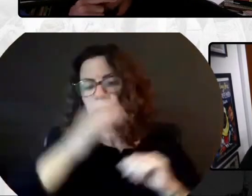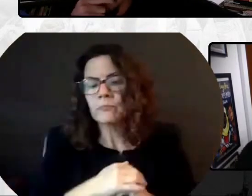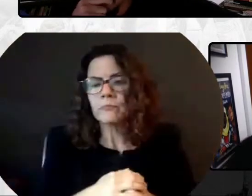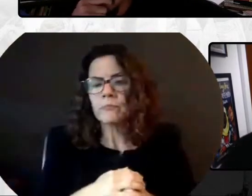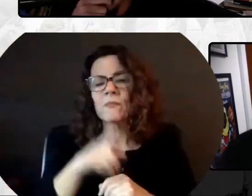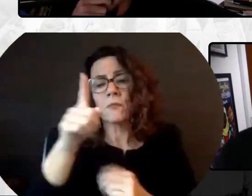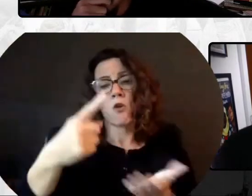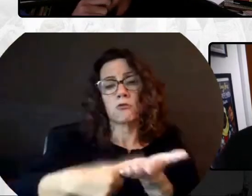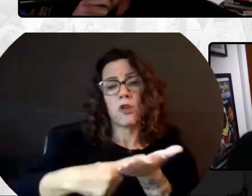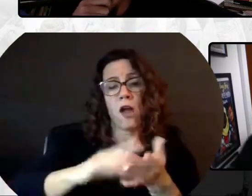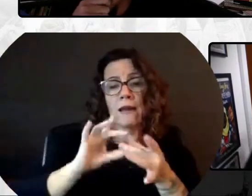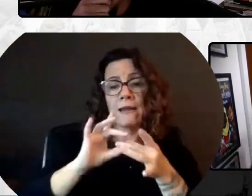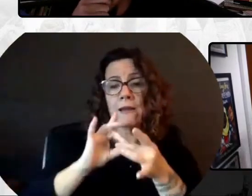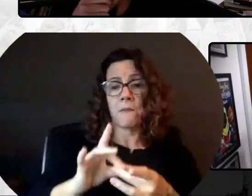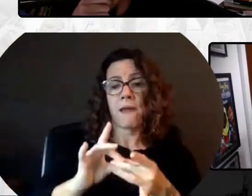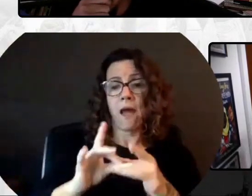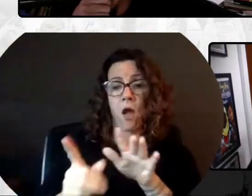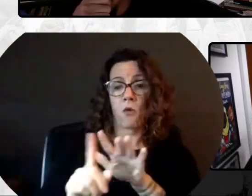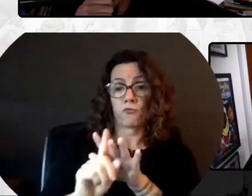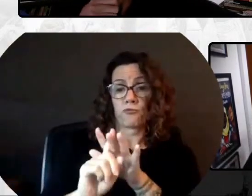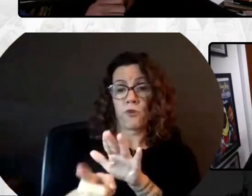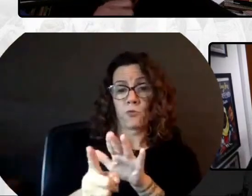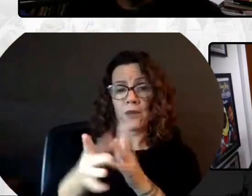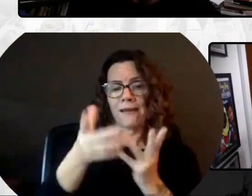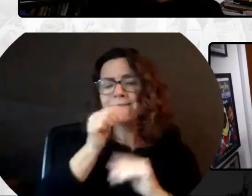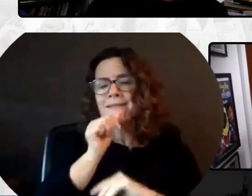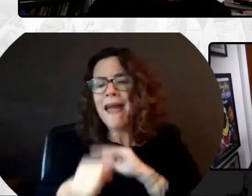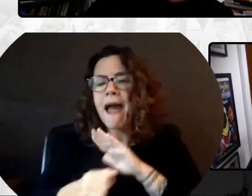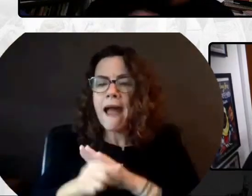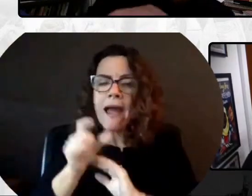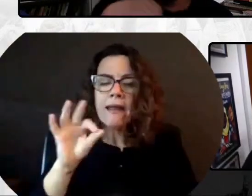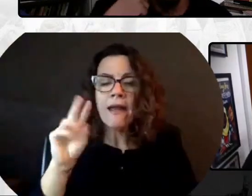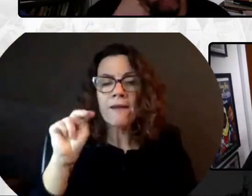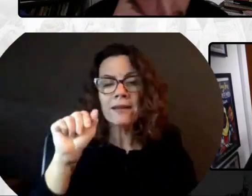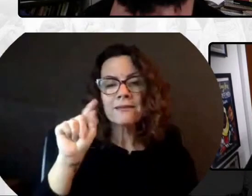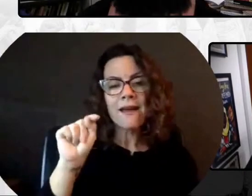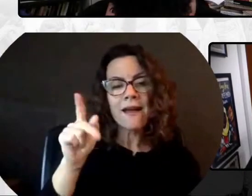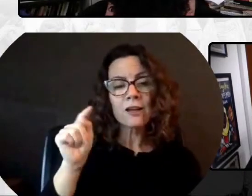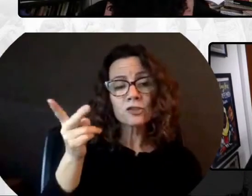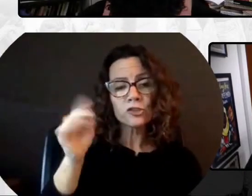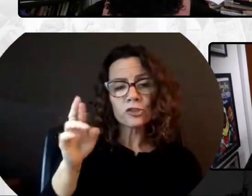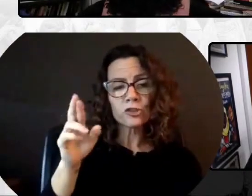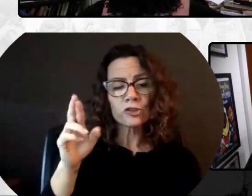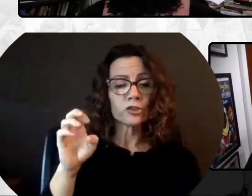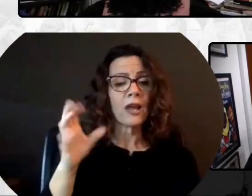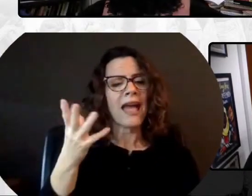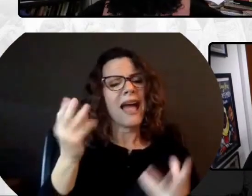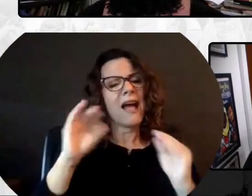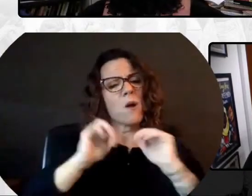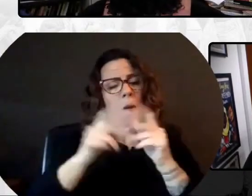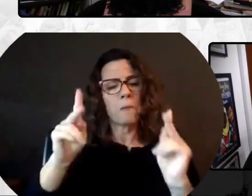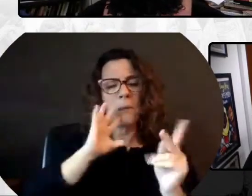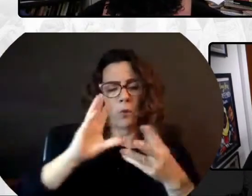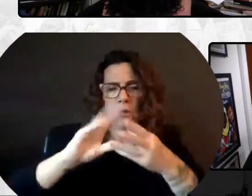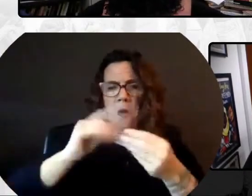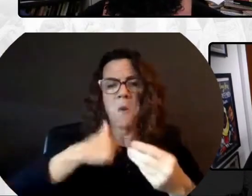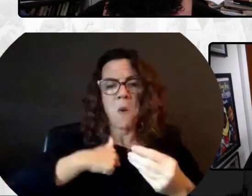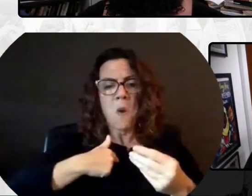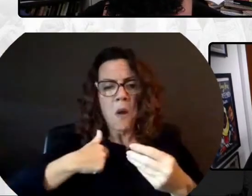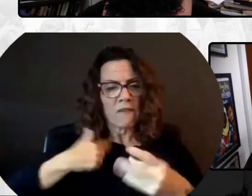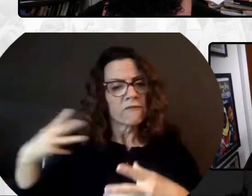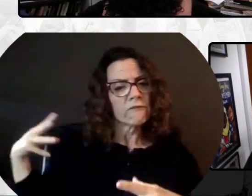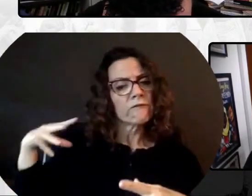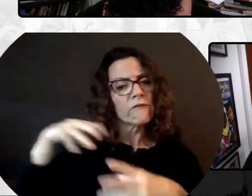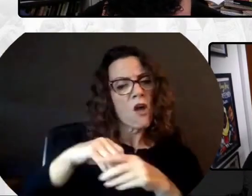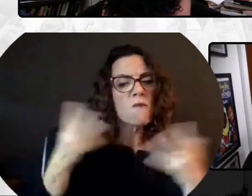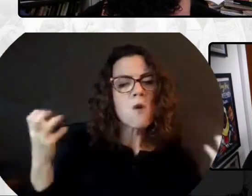say they would be part of the Underground Railroad. But I want people to ask themselves, how many people would be willing to